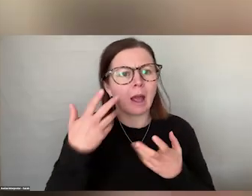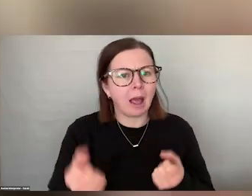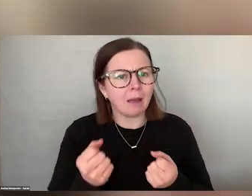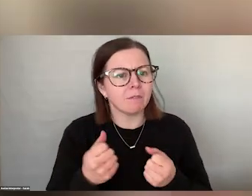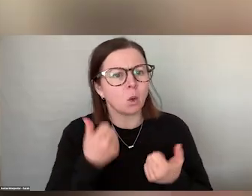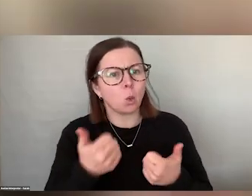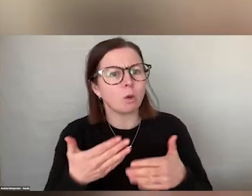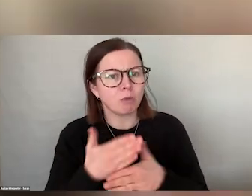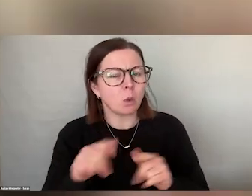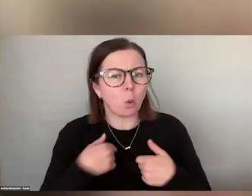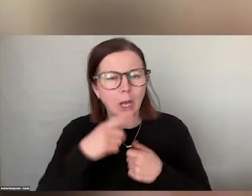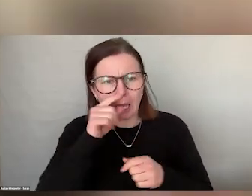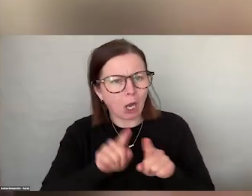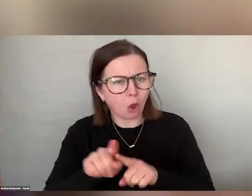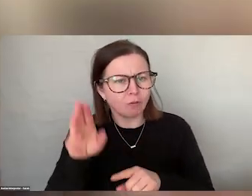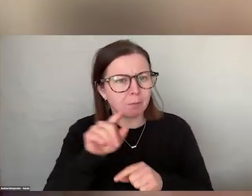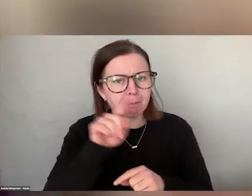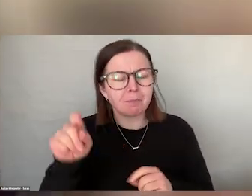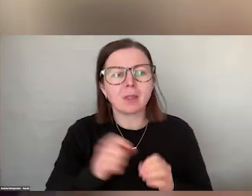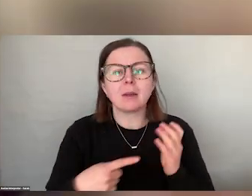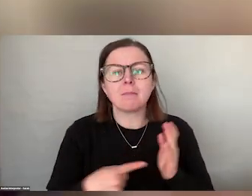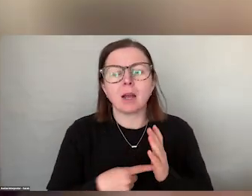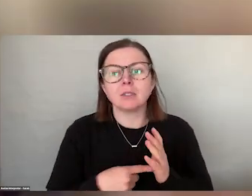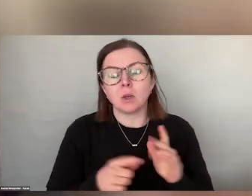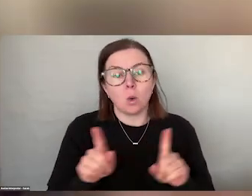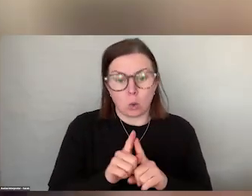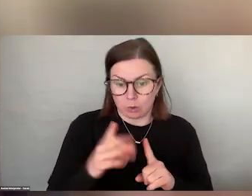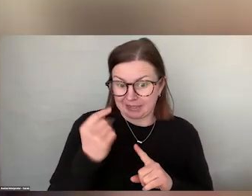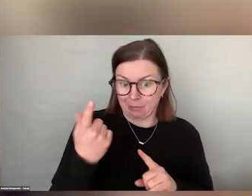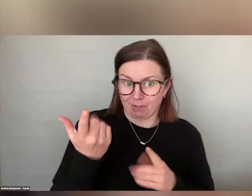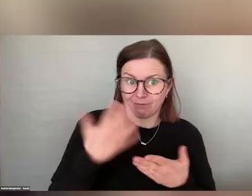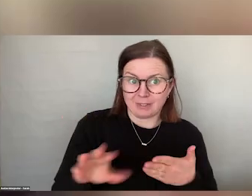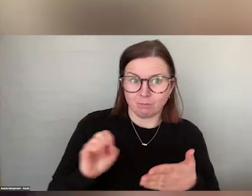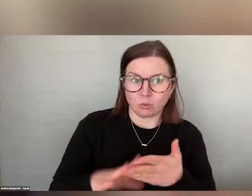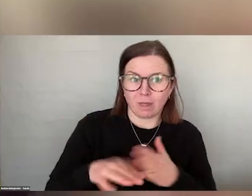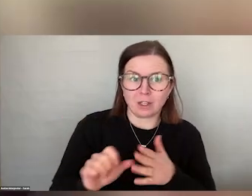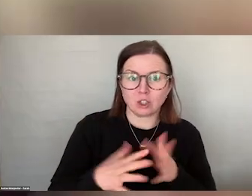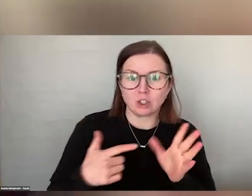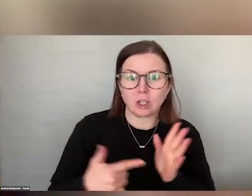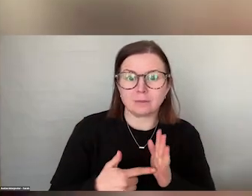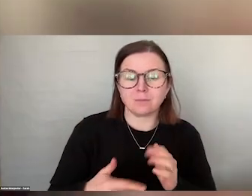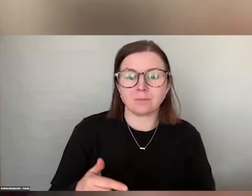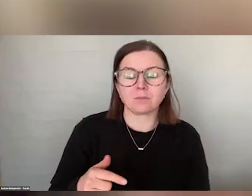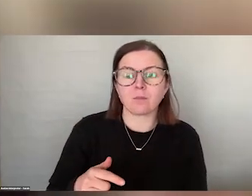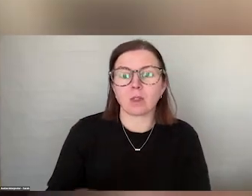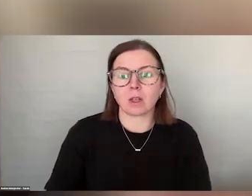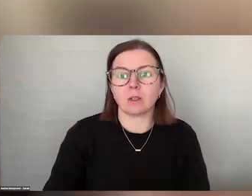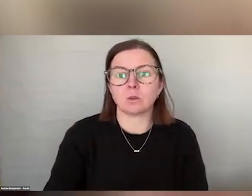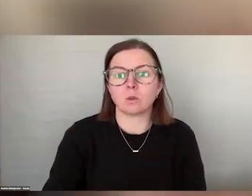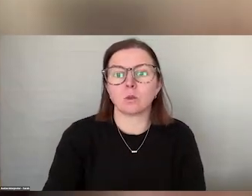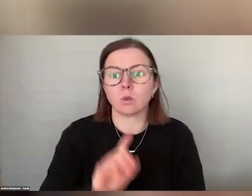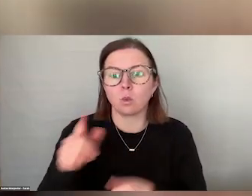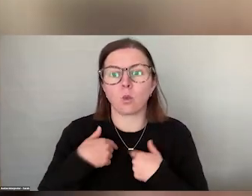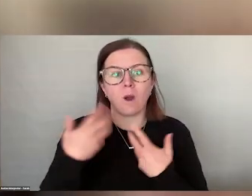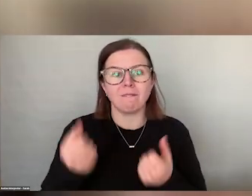we need to learn from. But secondly, and someone has put this in the chat, we have